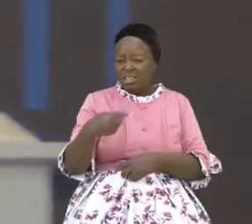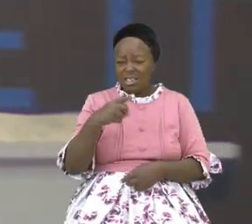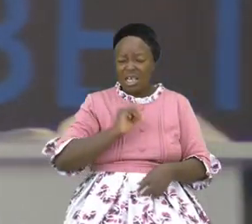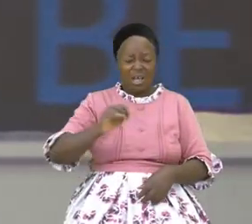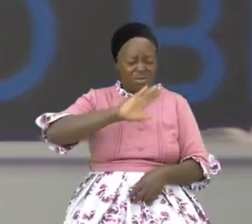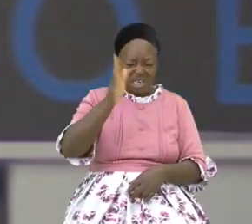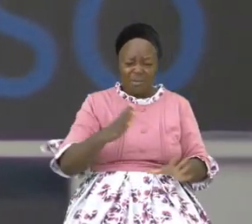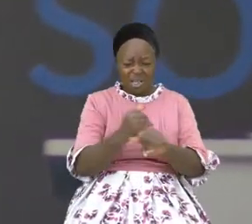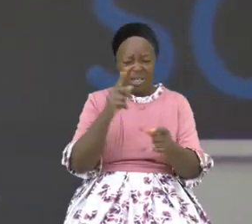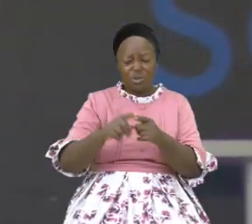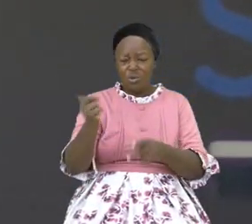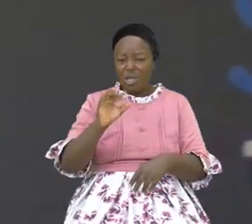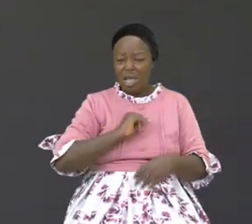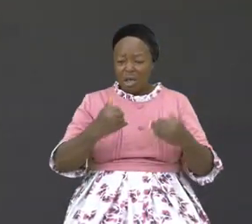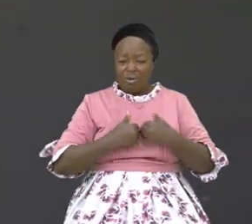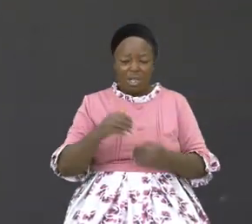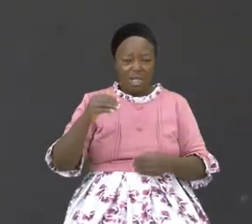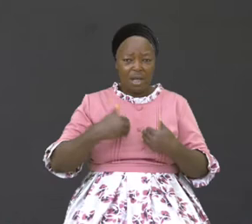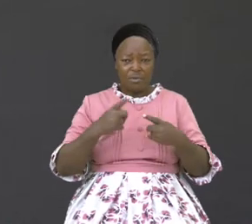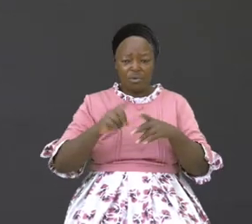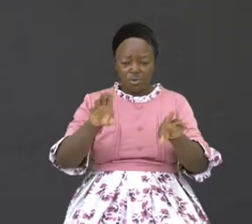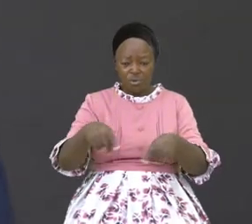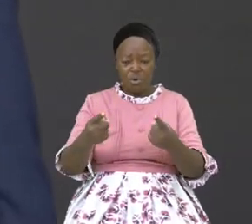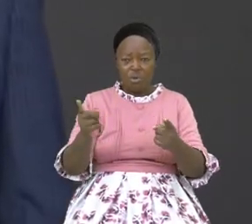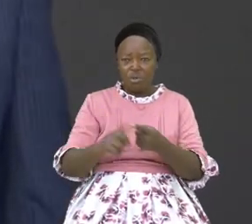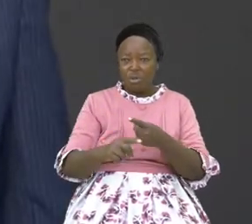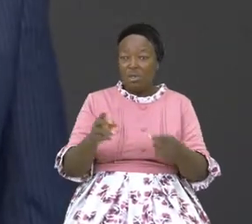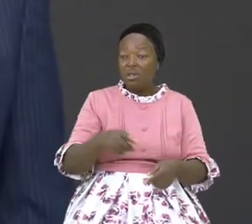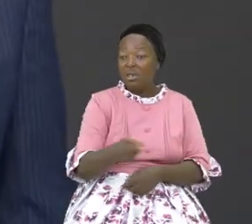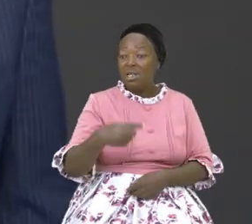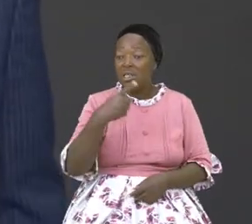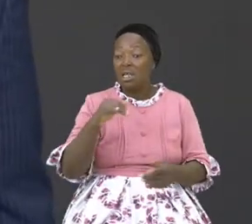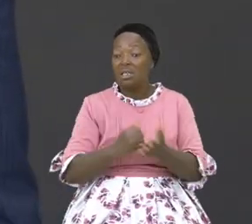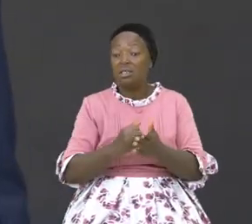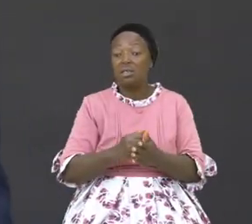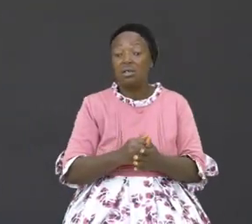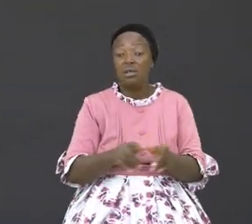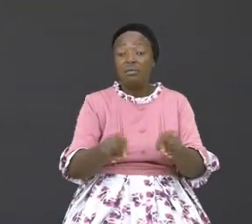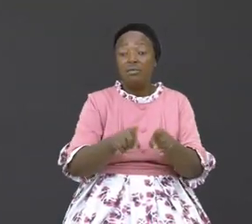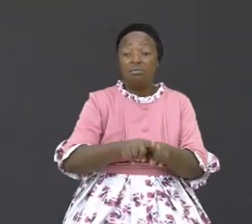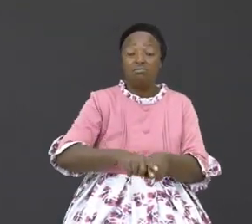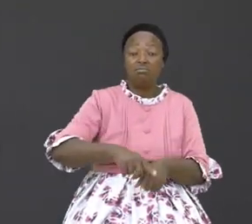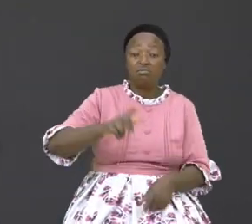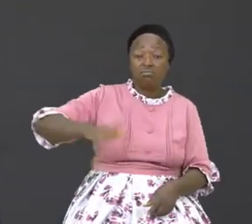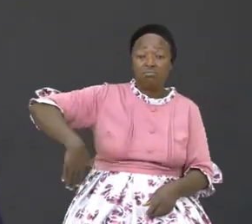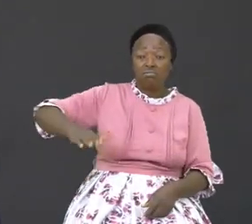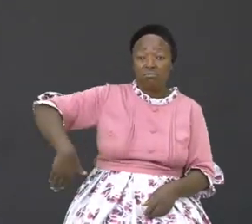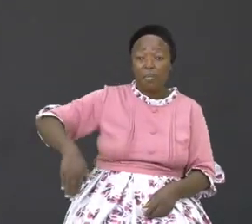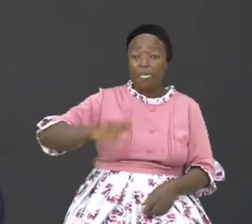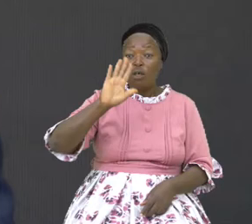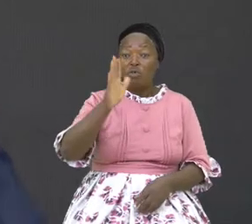to where I am going to. They said that too late. Your advocate already